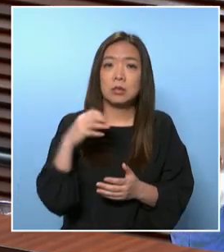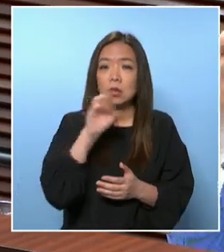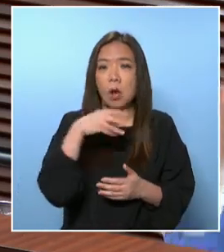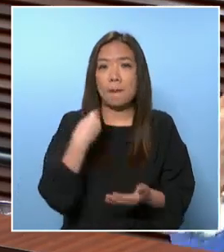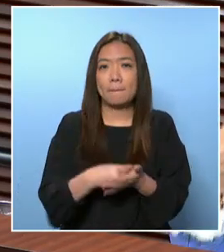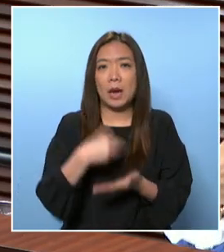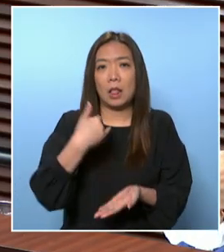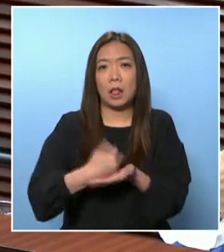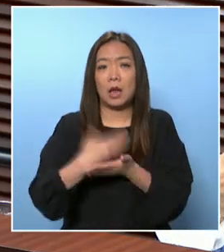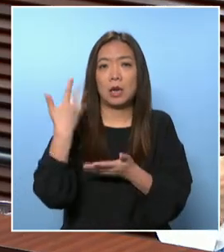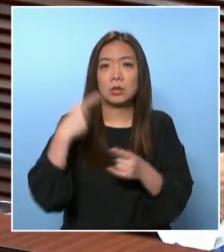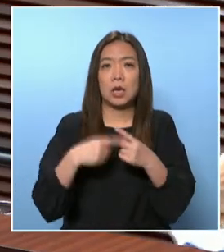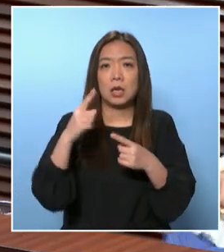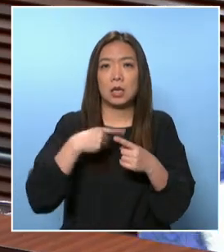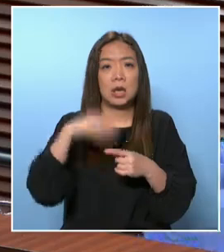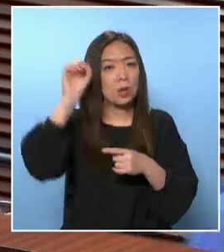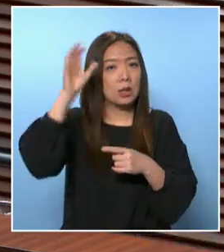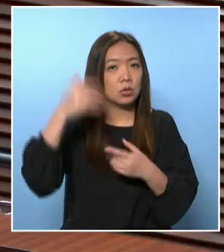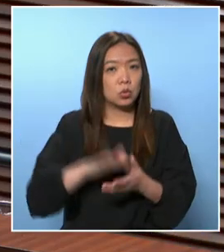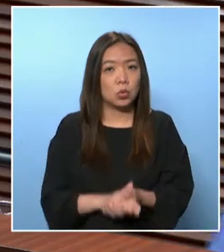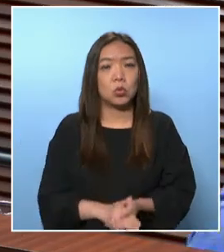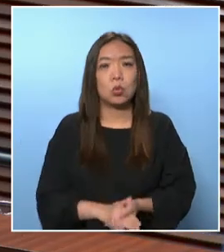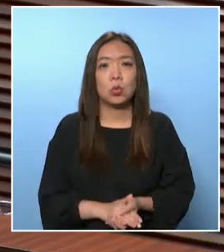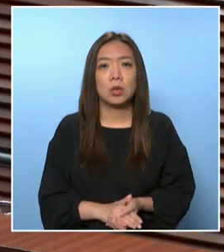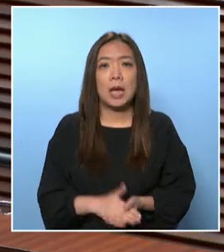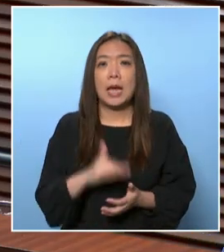further in the way of PPP. I've